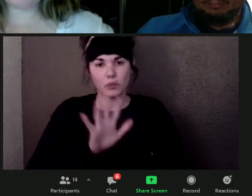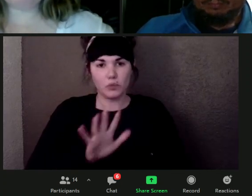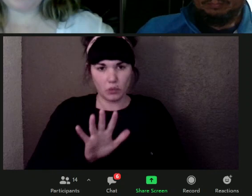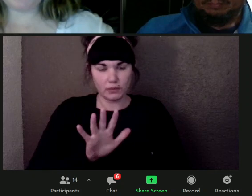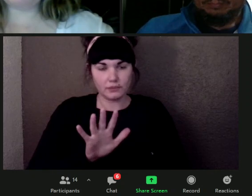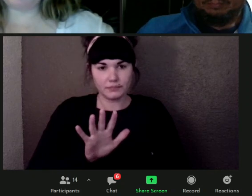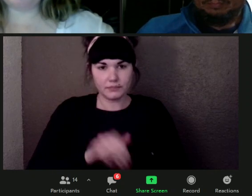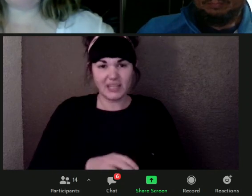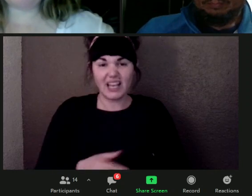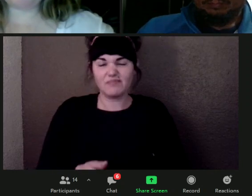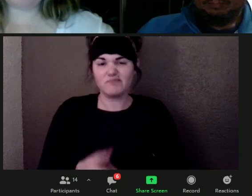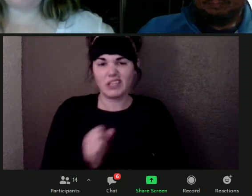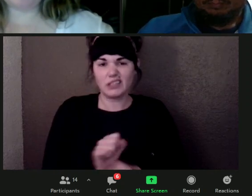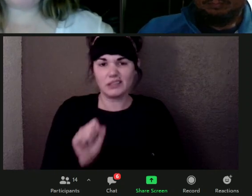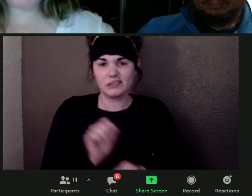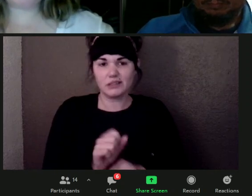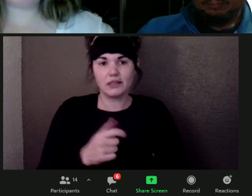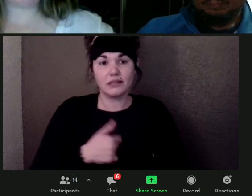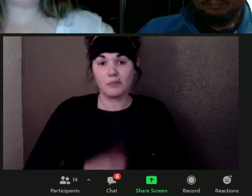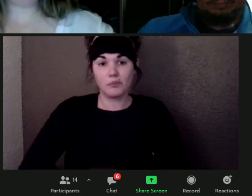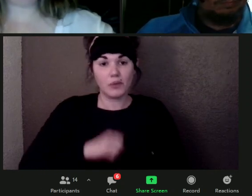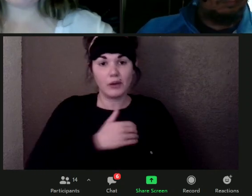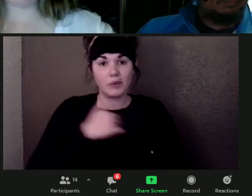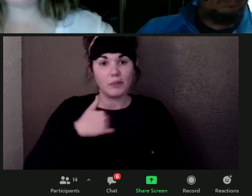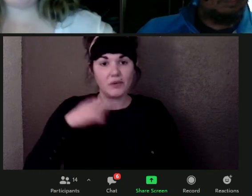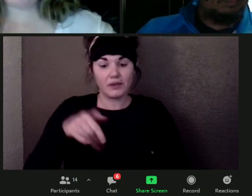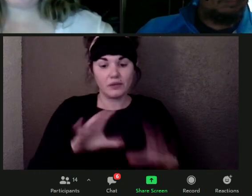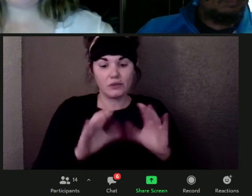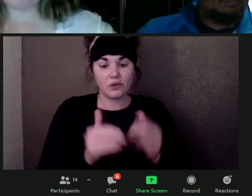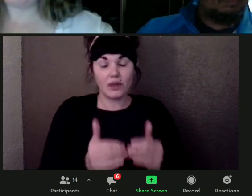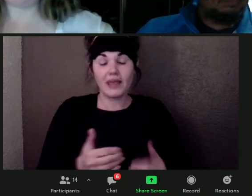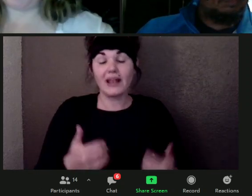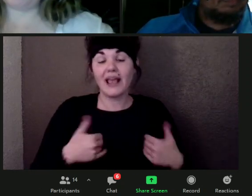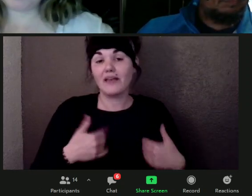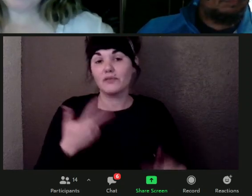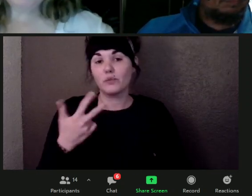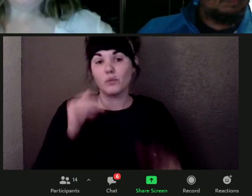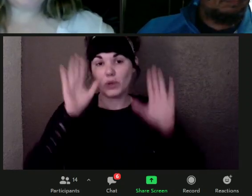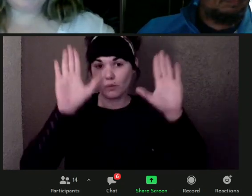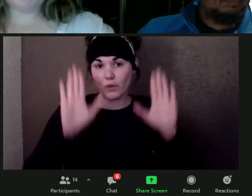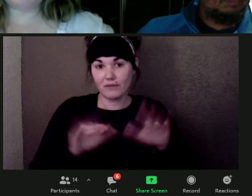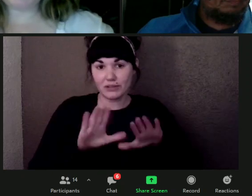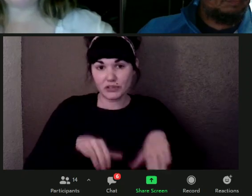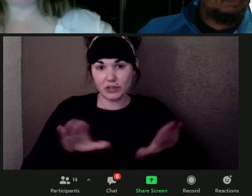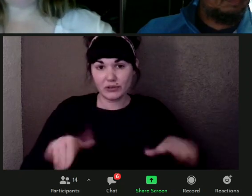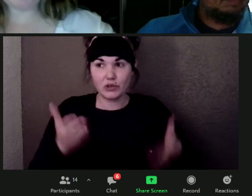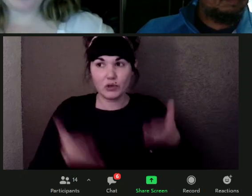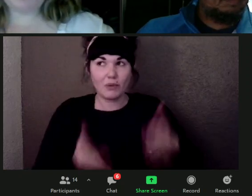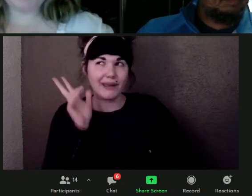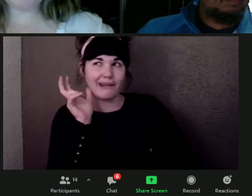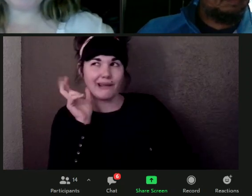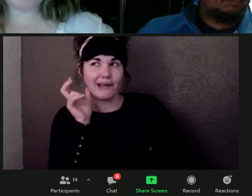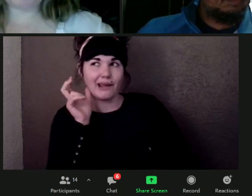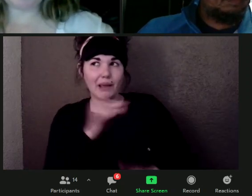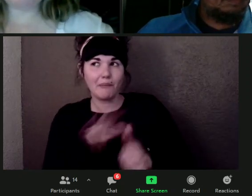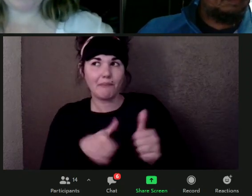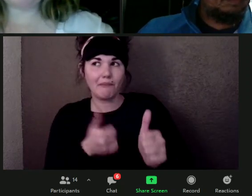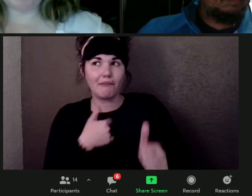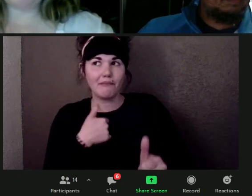and a mom of three wonderful children that you may hear in the background. So I